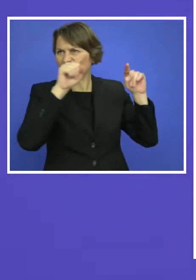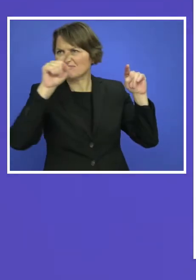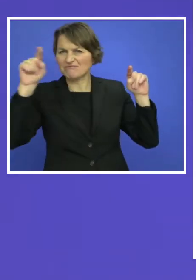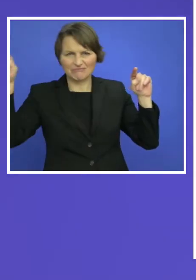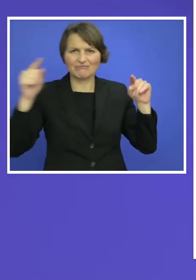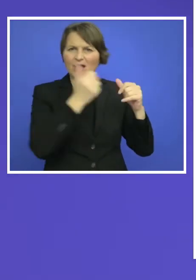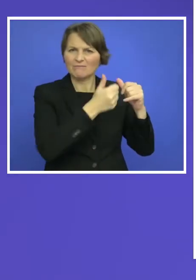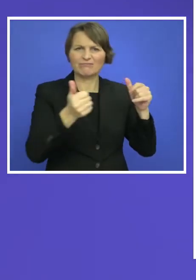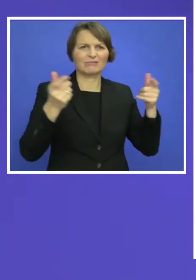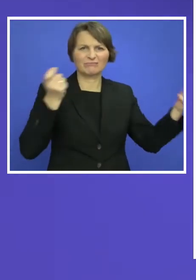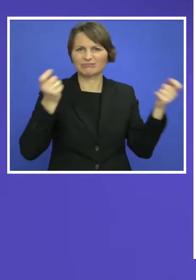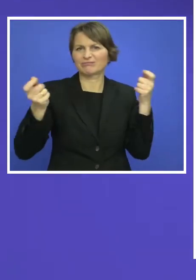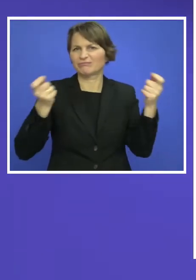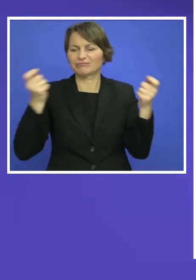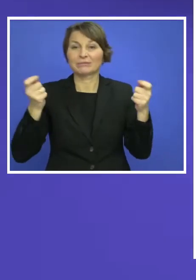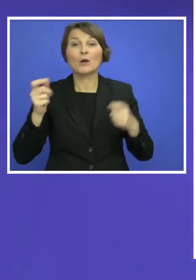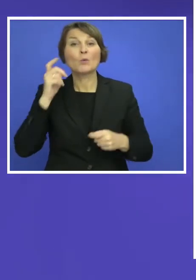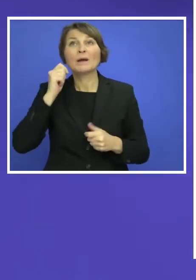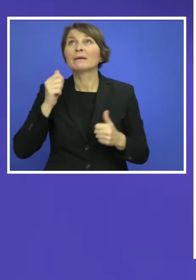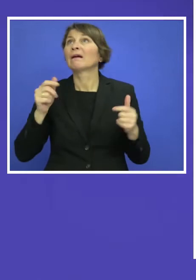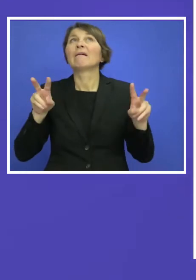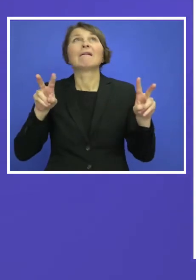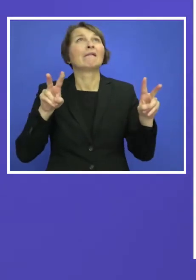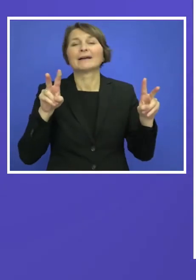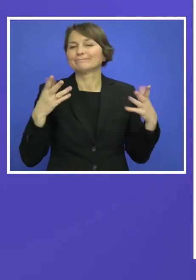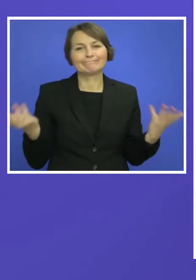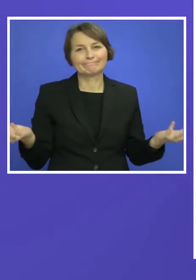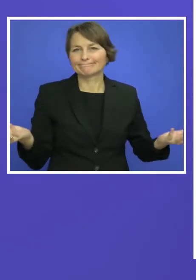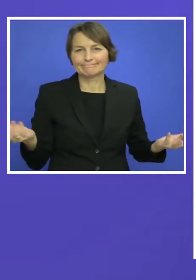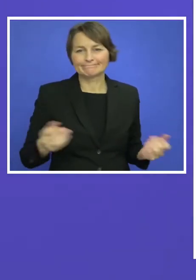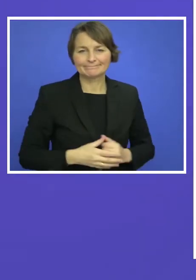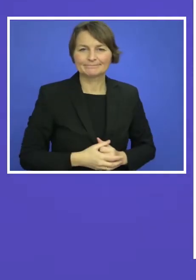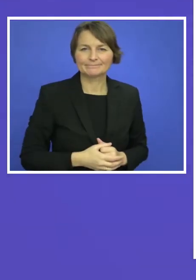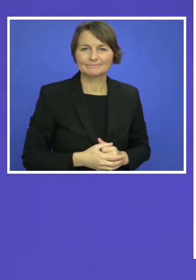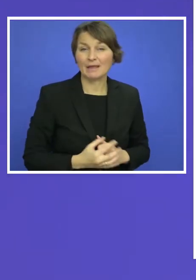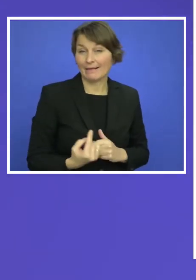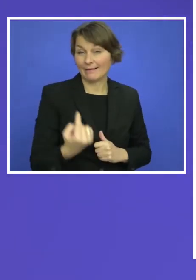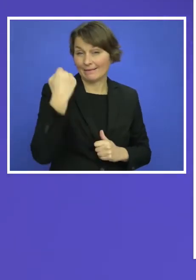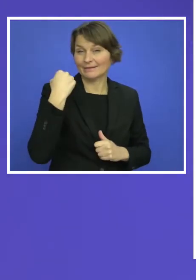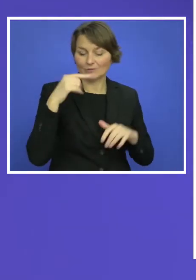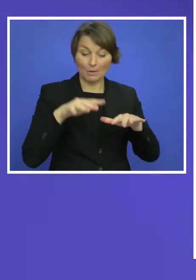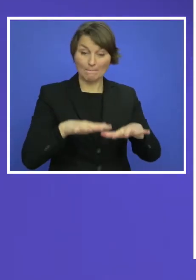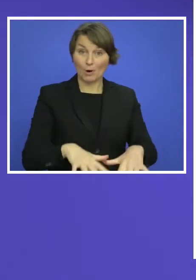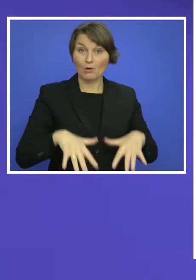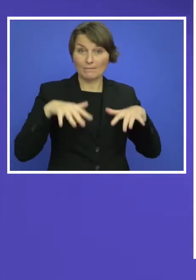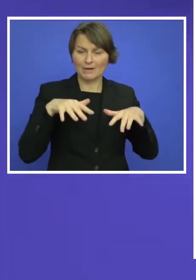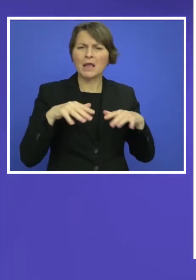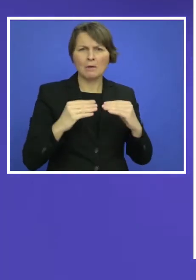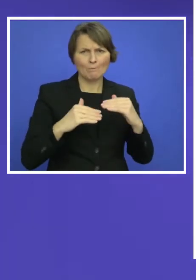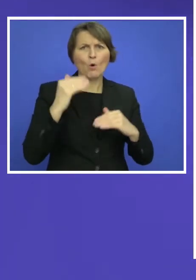level. In the last parliament, we had a much higher percentage of women. Now we have